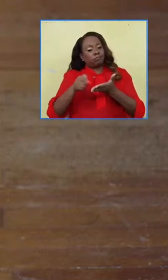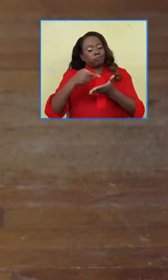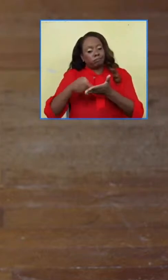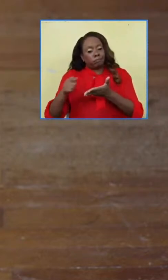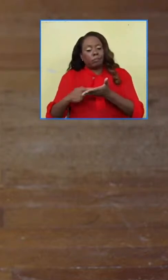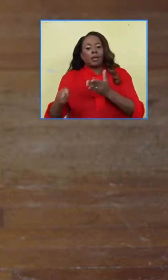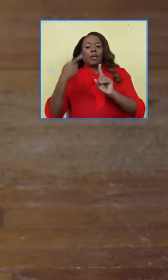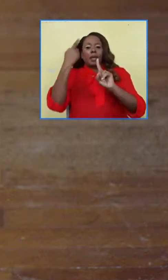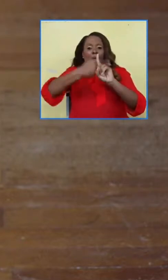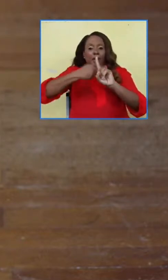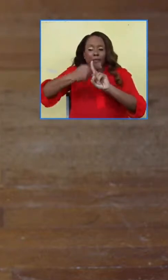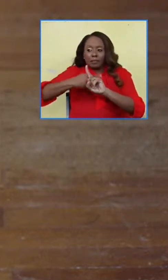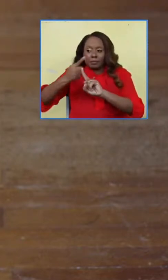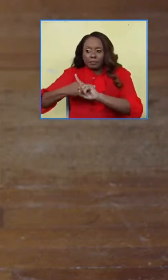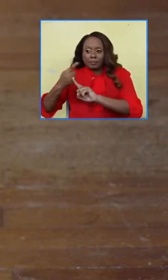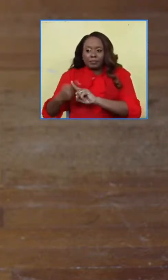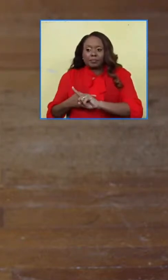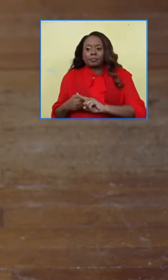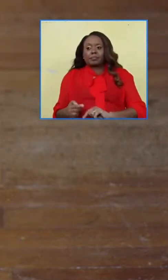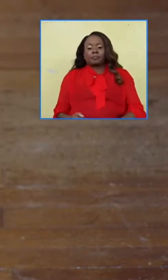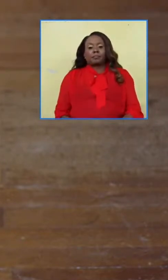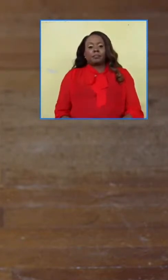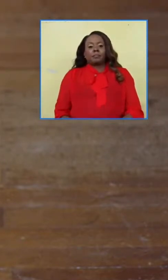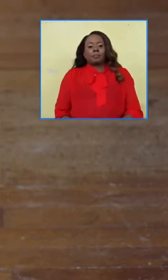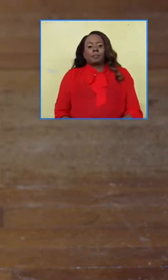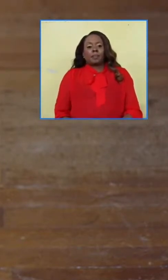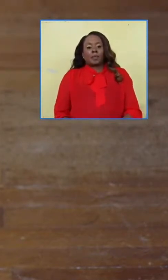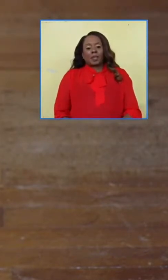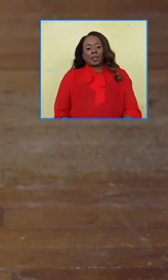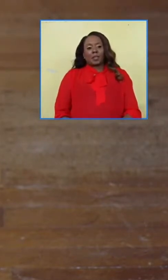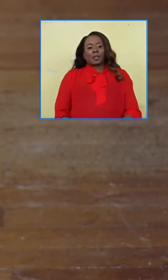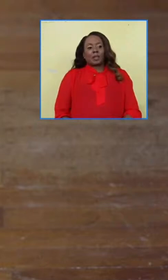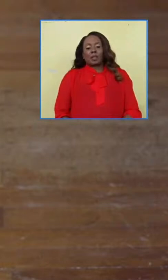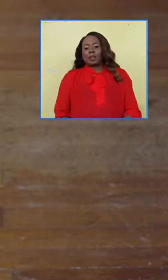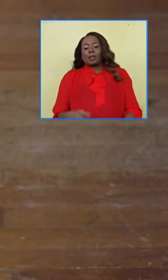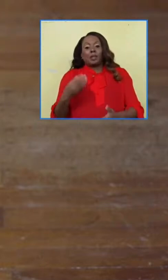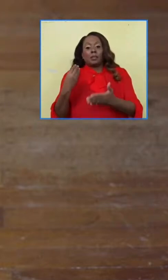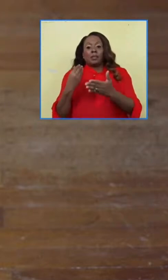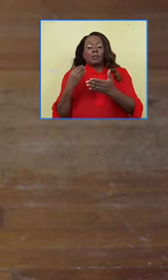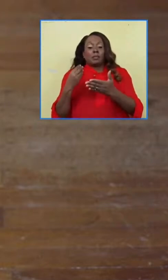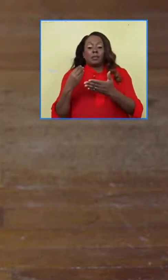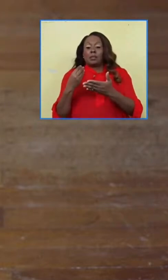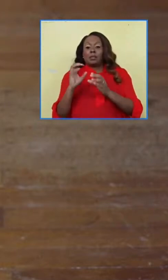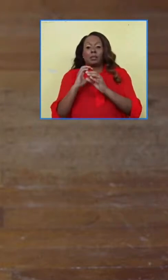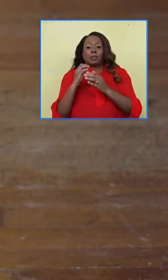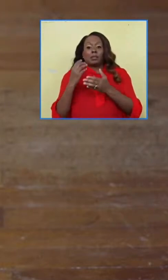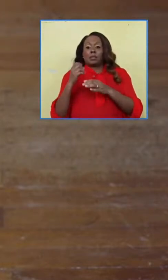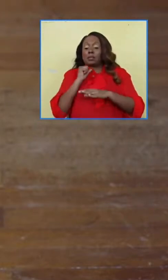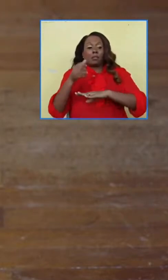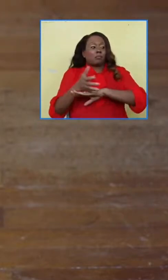month as usual, benefits are being paid, and there's no chance of the fund running out of any cash in the short term.